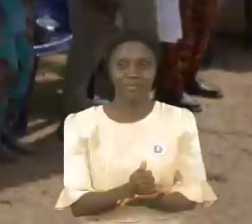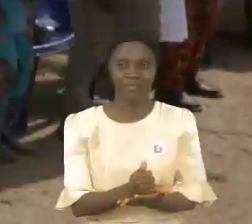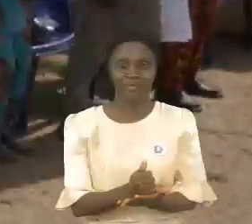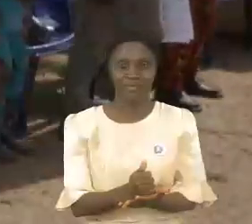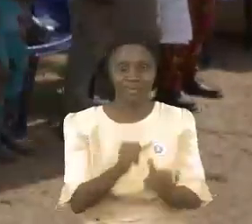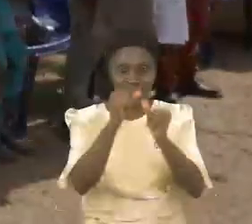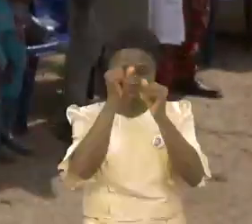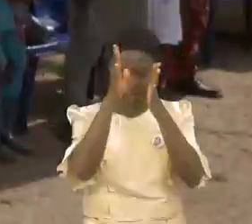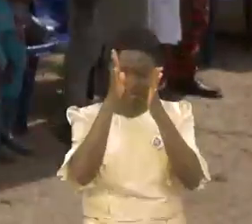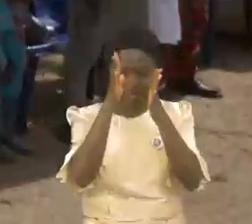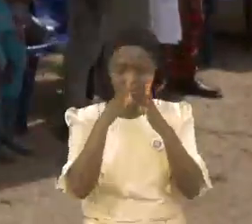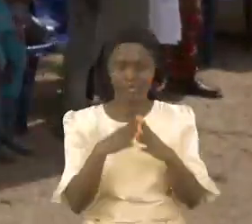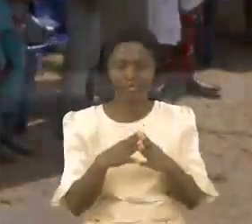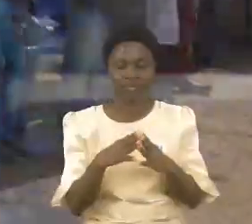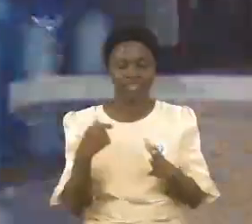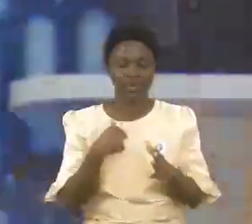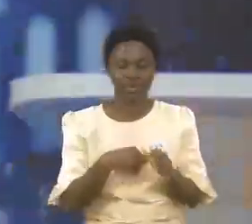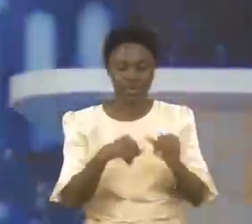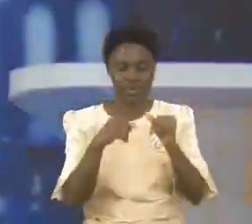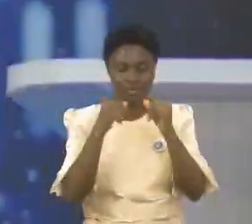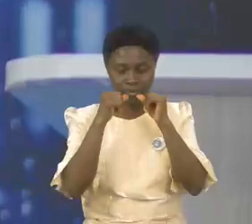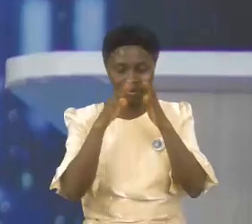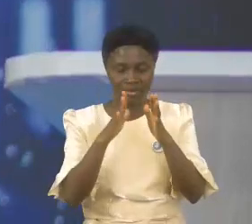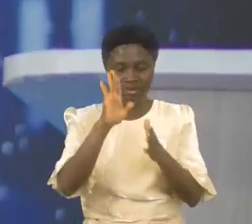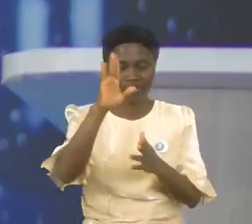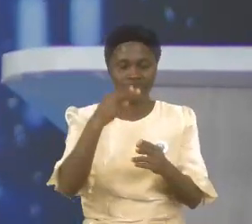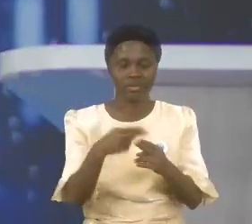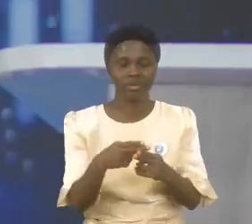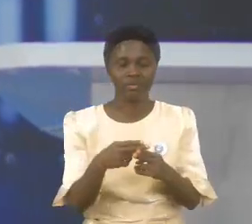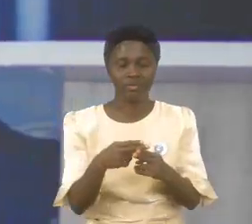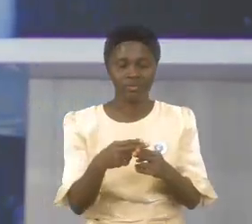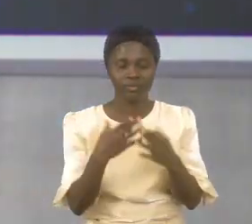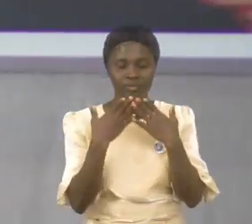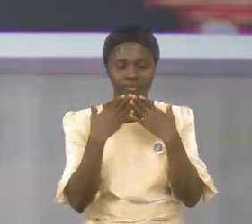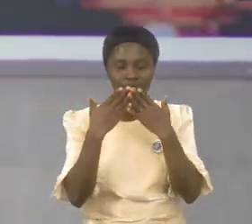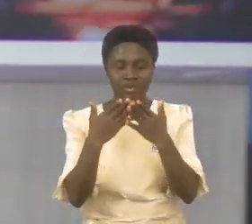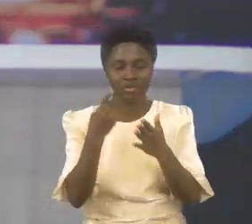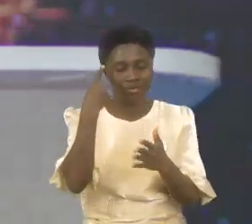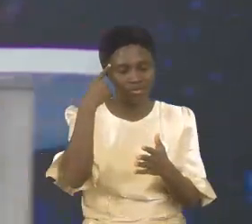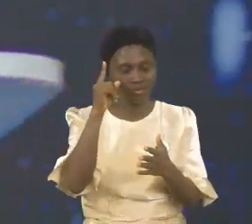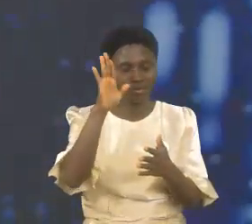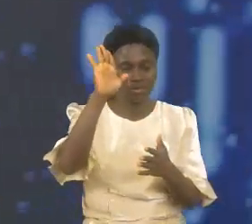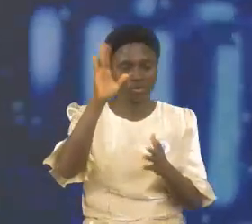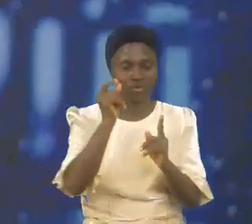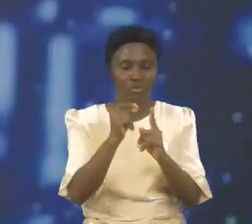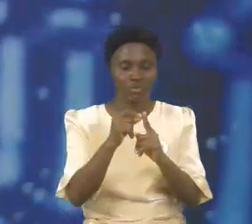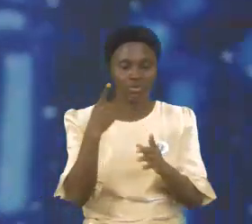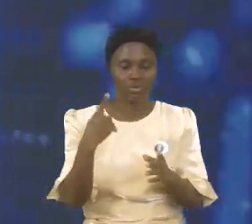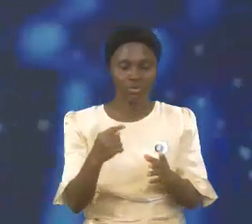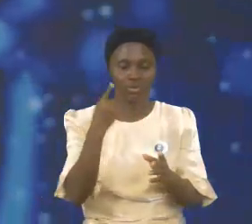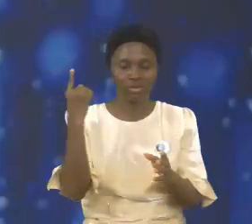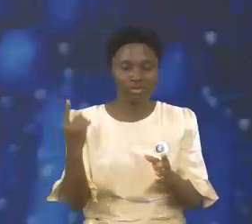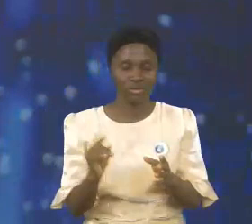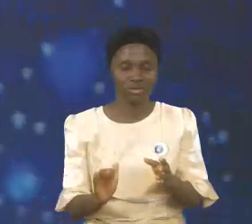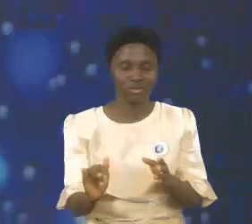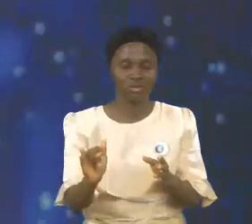Father, we thank you and bless your name. We thank you for your word, the eternal word,